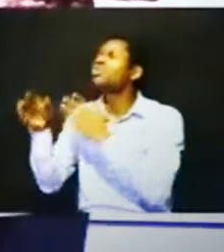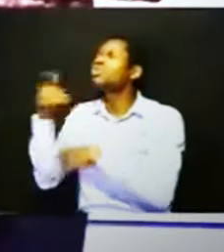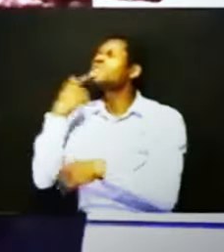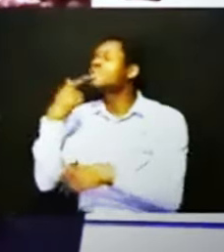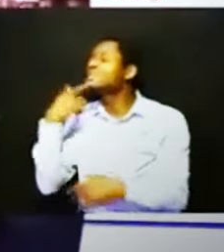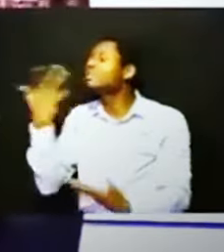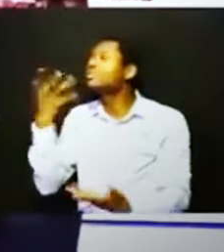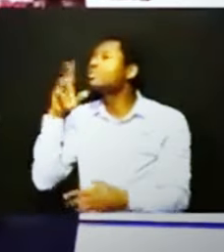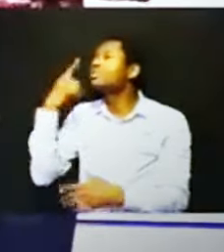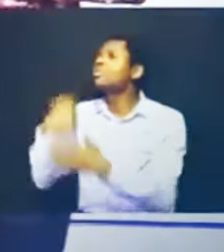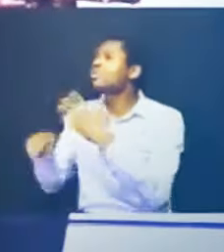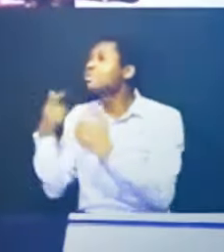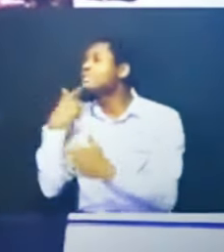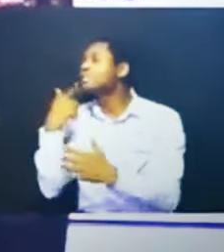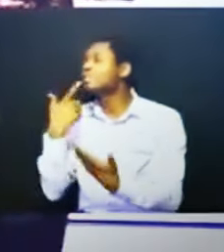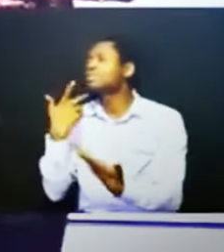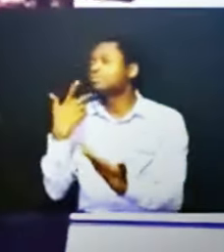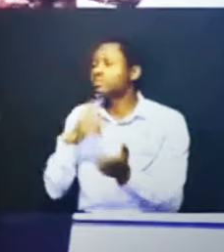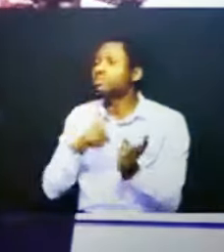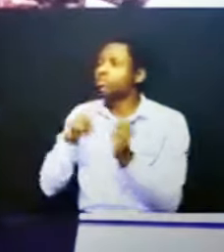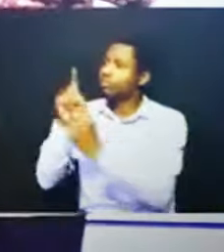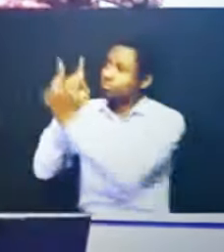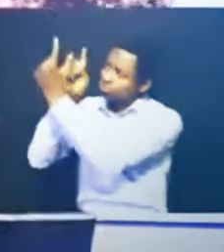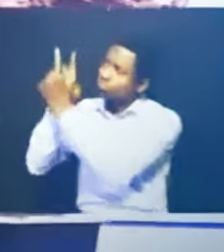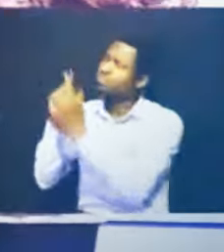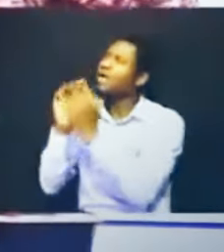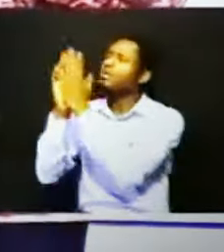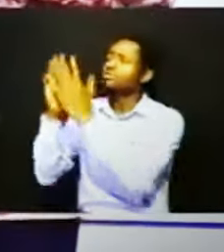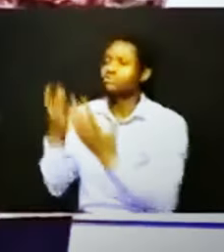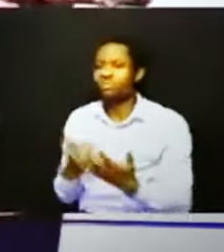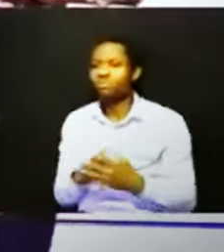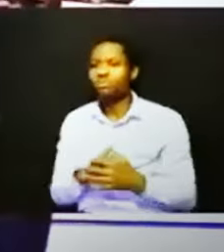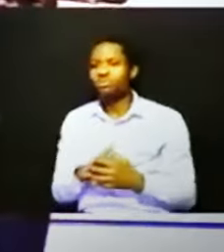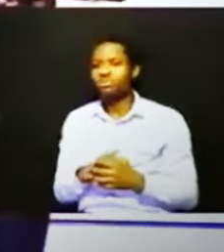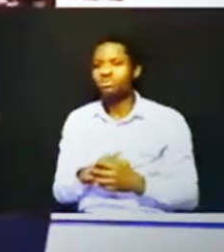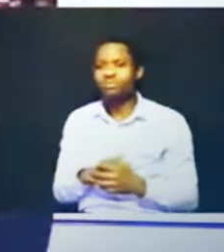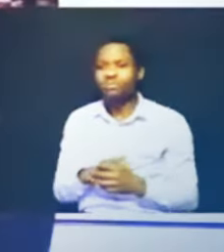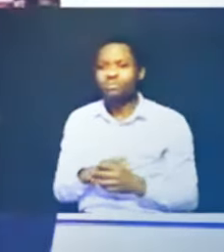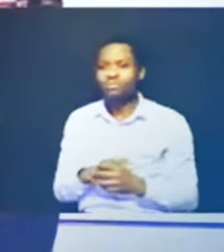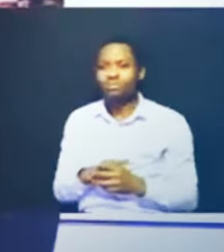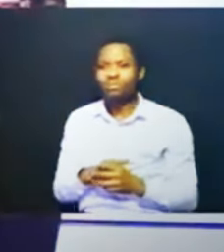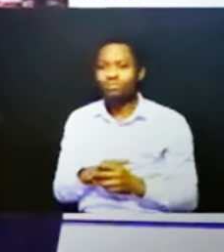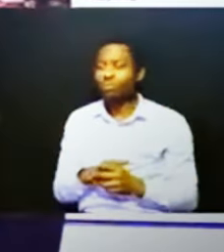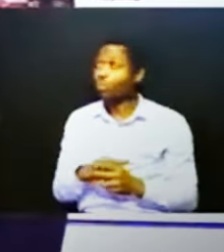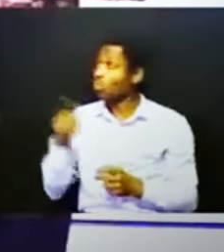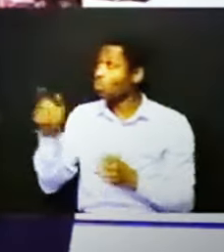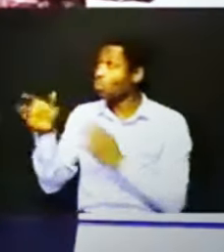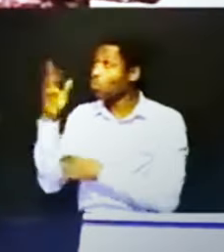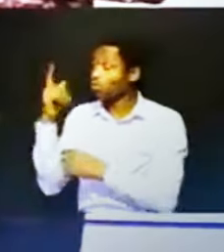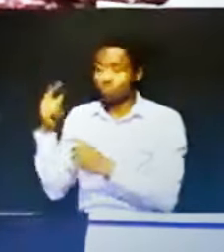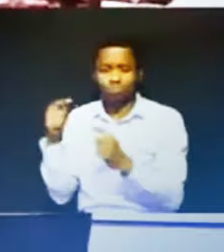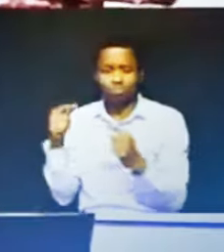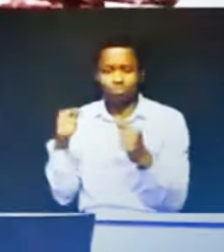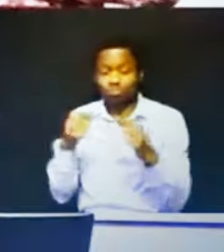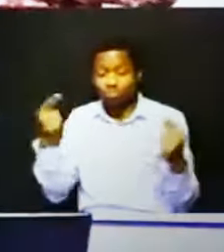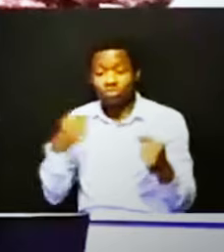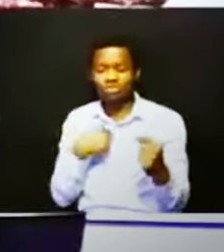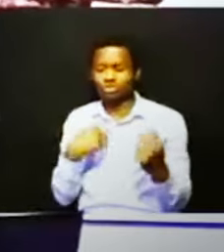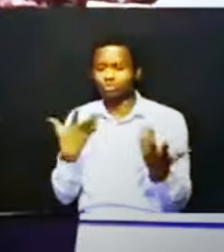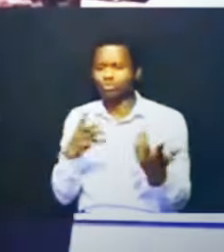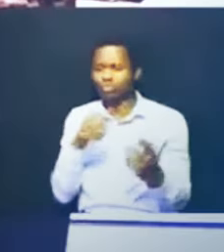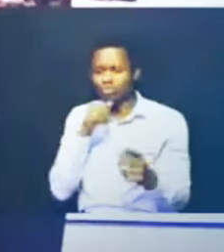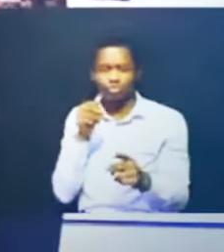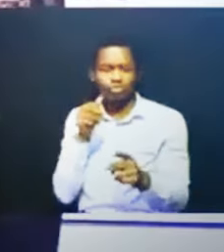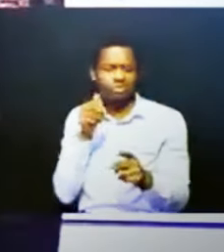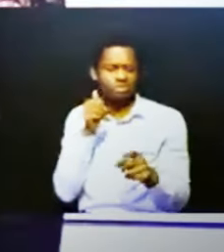asema odibebua me na me hunu de obeka akere me no mu. Would he vigorously oppose me? No. He will not